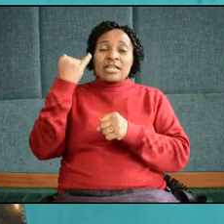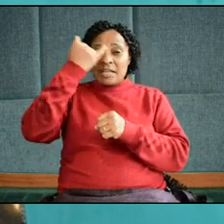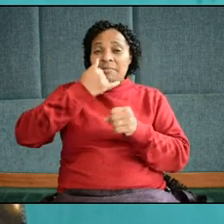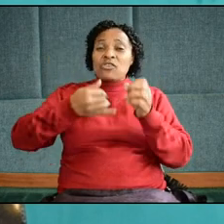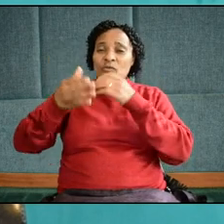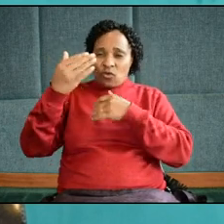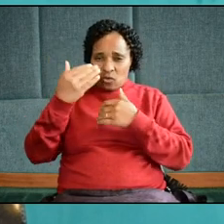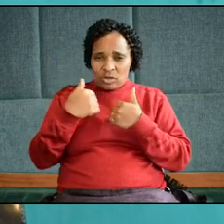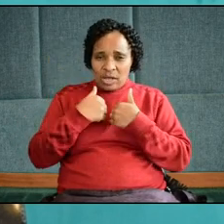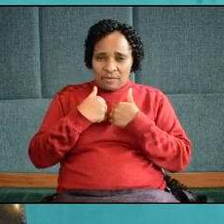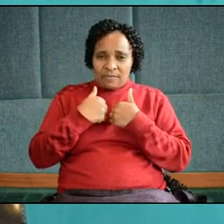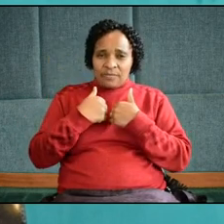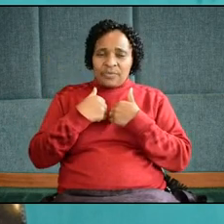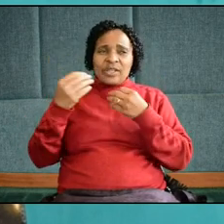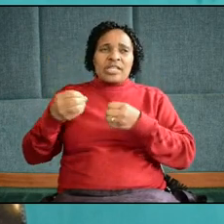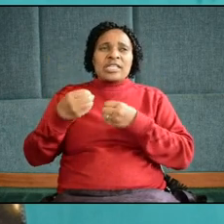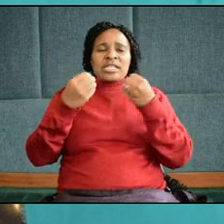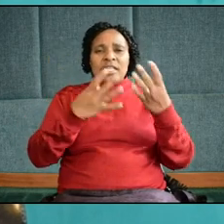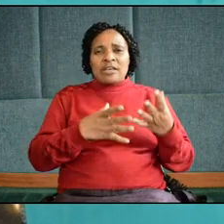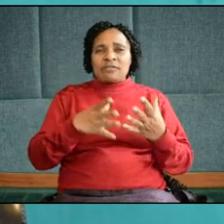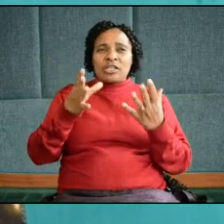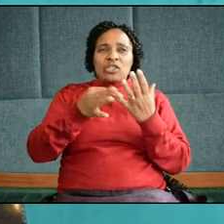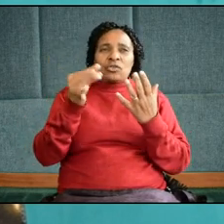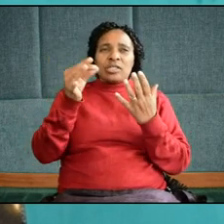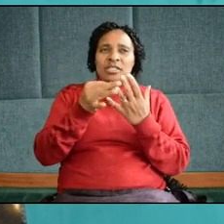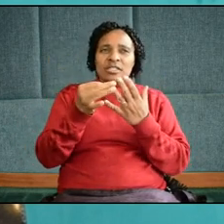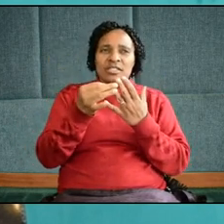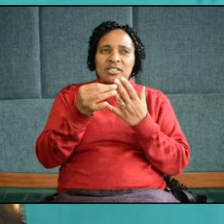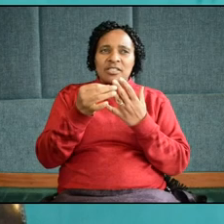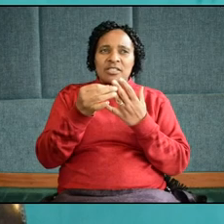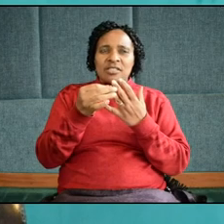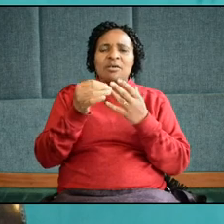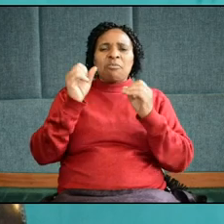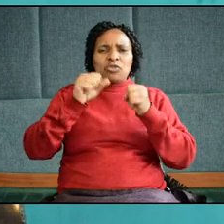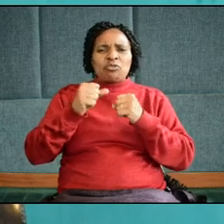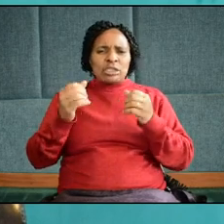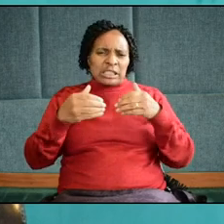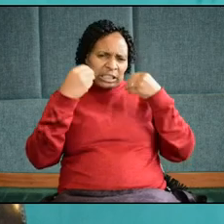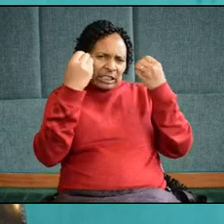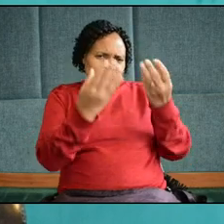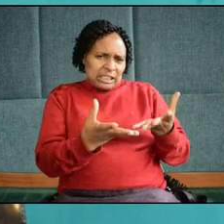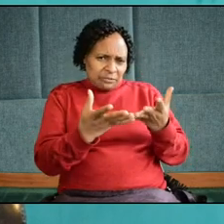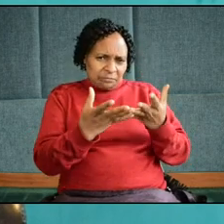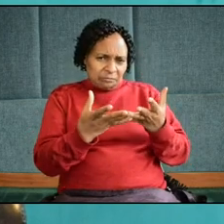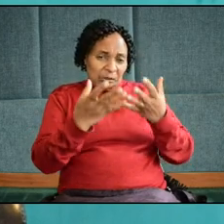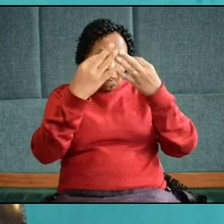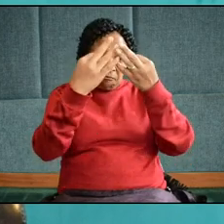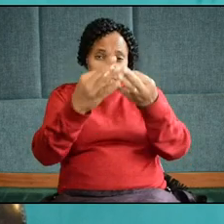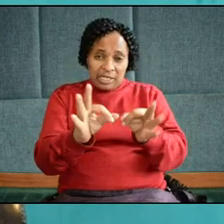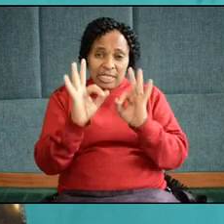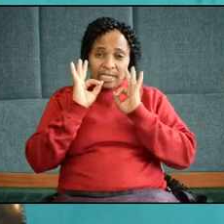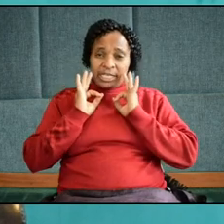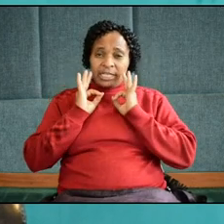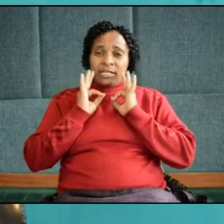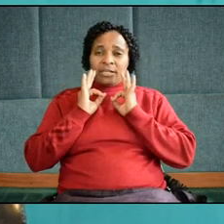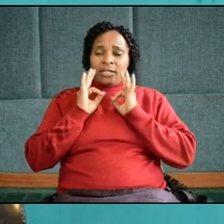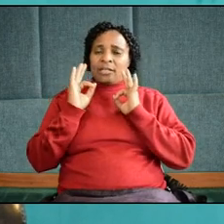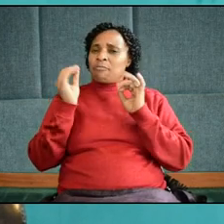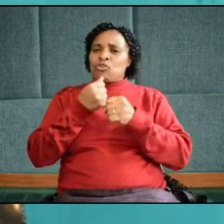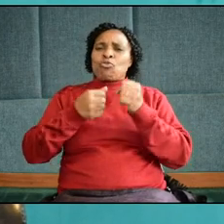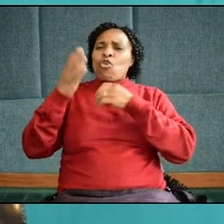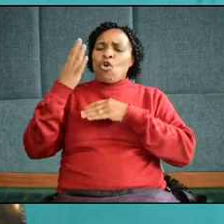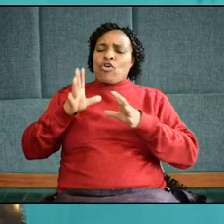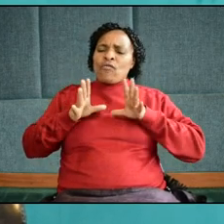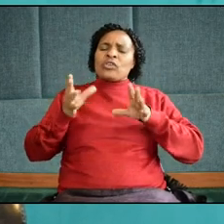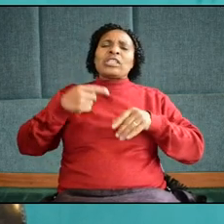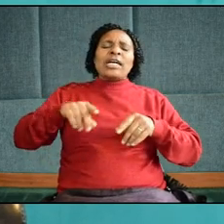of God, he gave us the choice, you know, the conscience. He gave us free will. God cannot force us